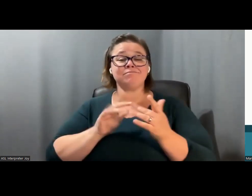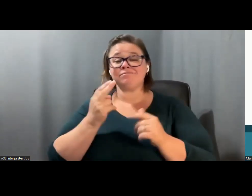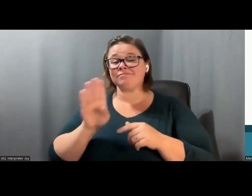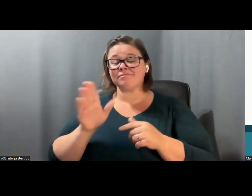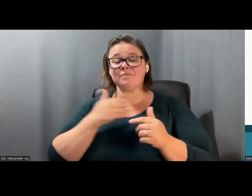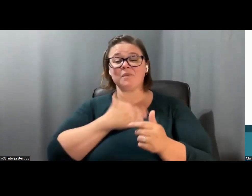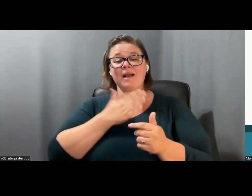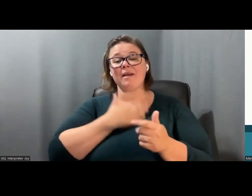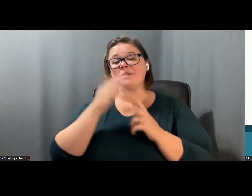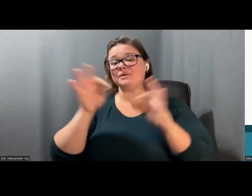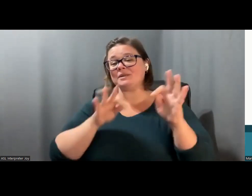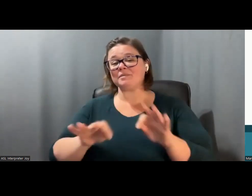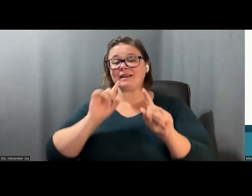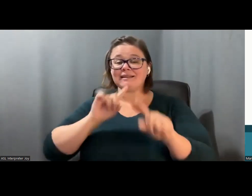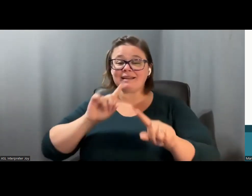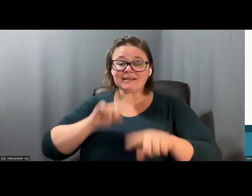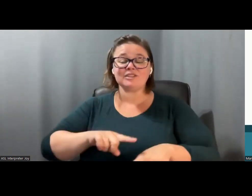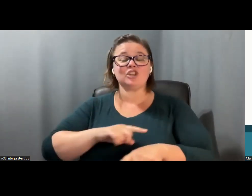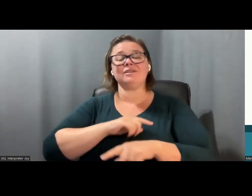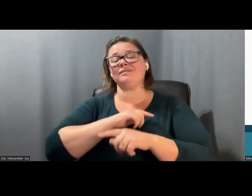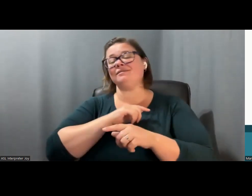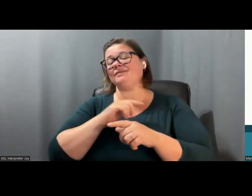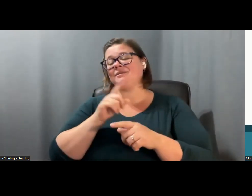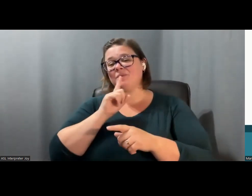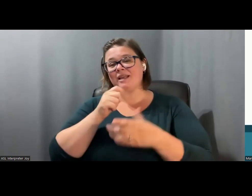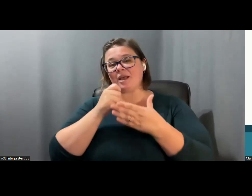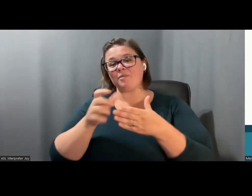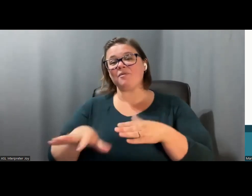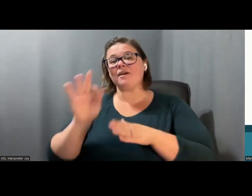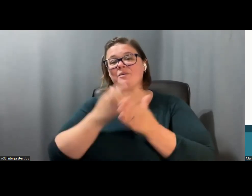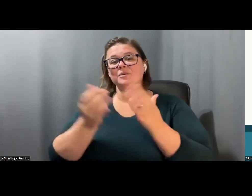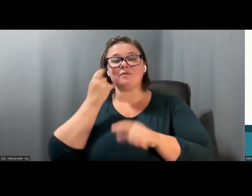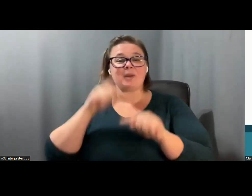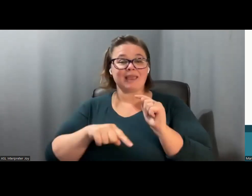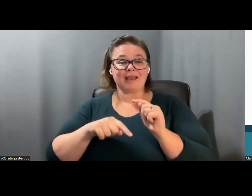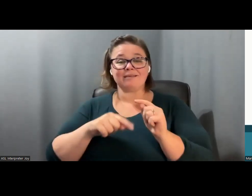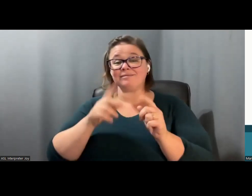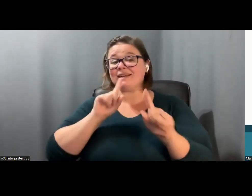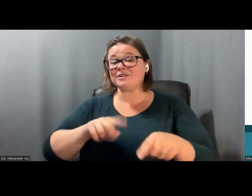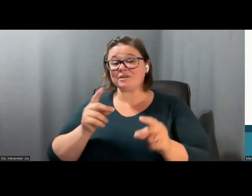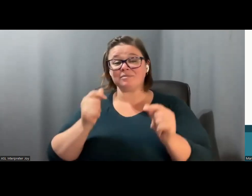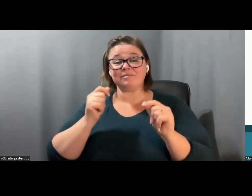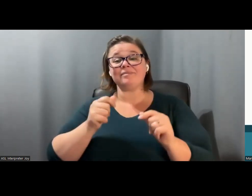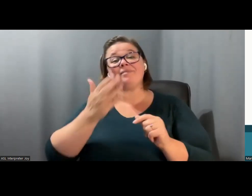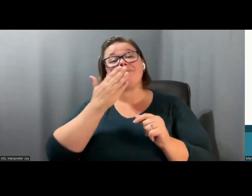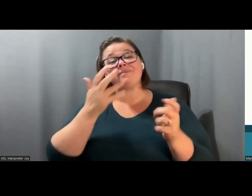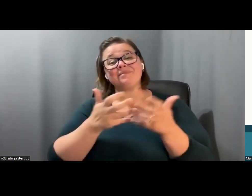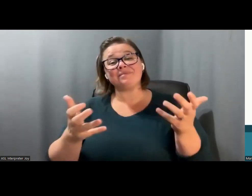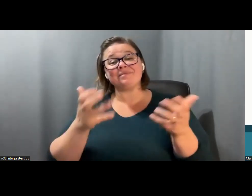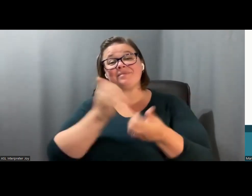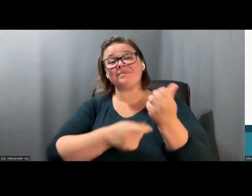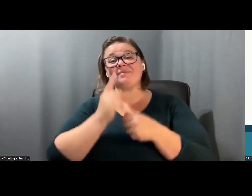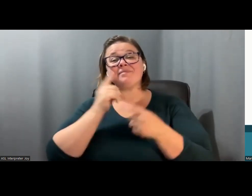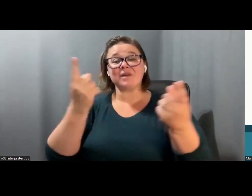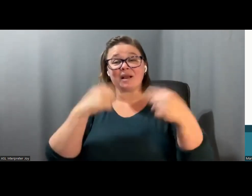go through and answer them and point you in the right direction if we can't do it for you. Absolutely. Thank you so much, everybody, for